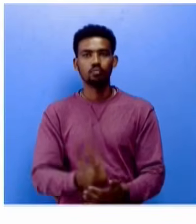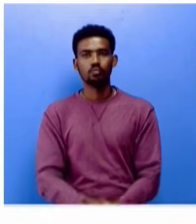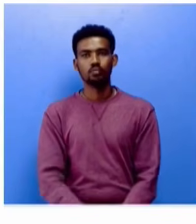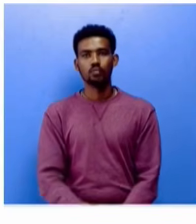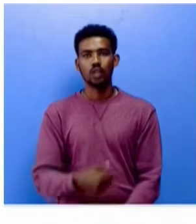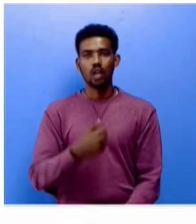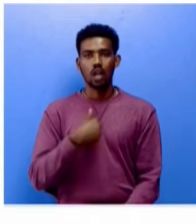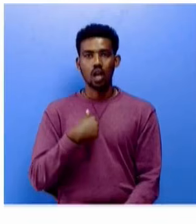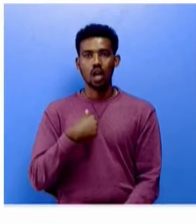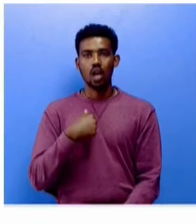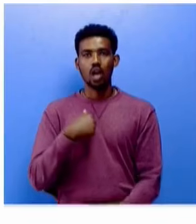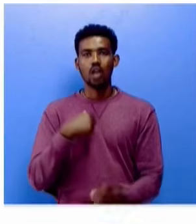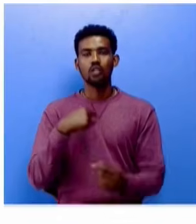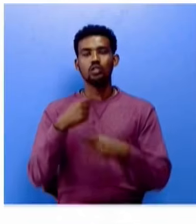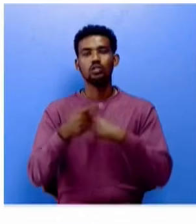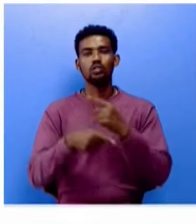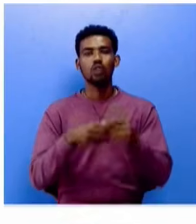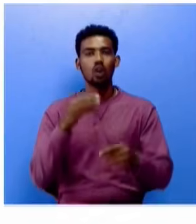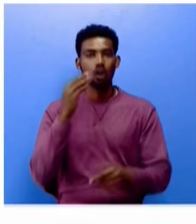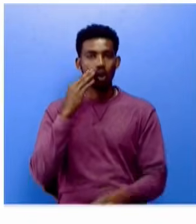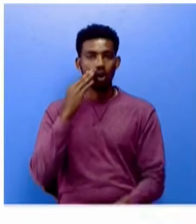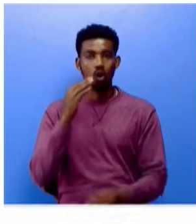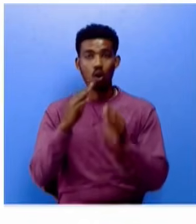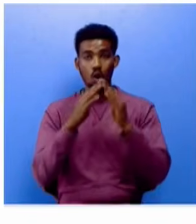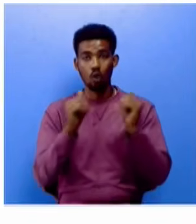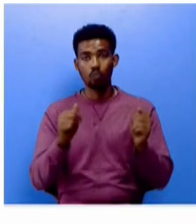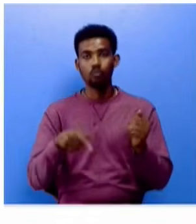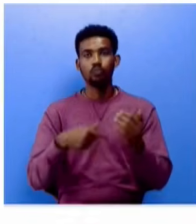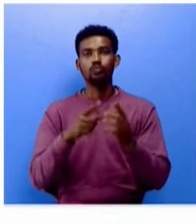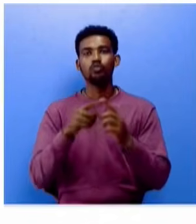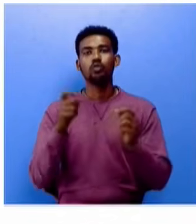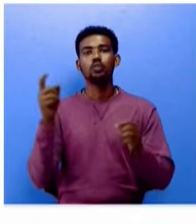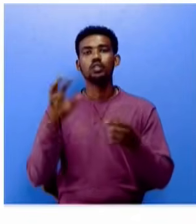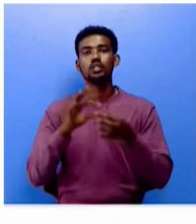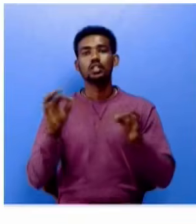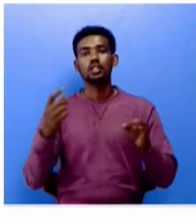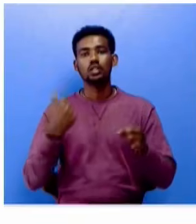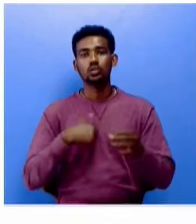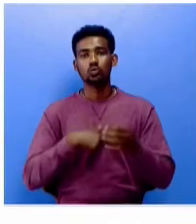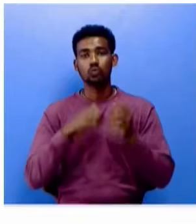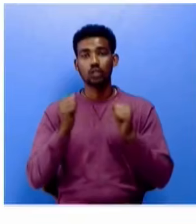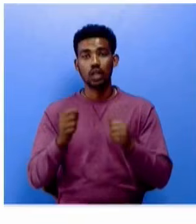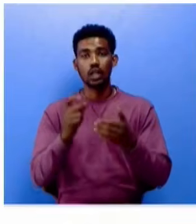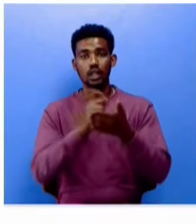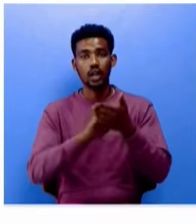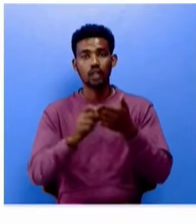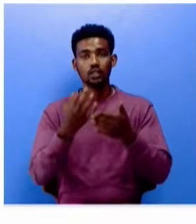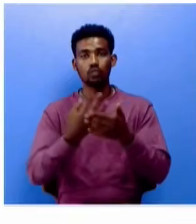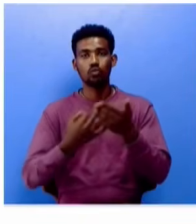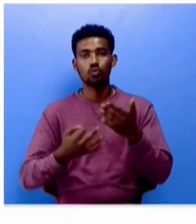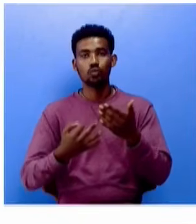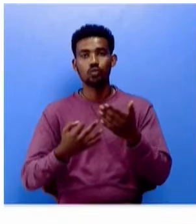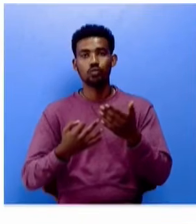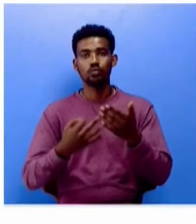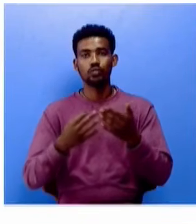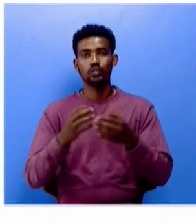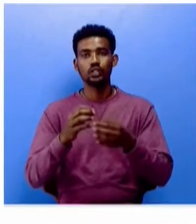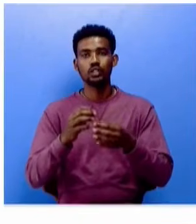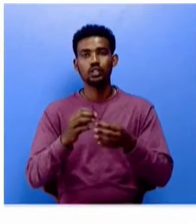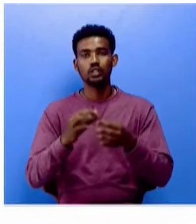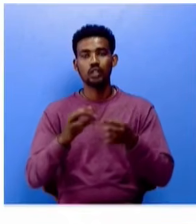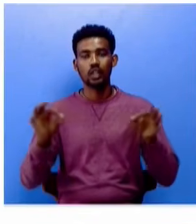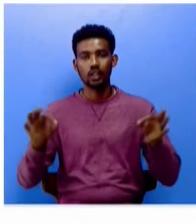I should go home. So from this sentence, we can derive the form of affirmative sentence